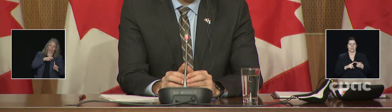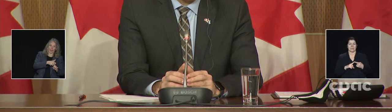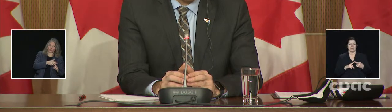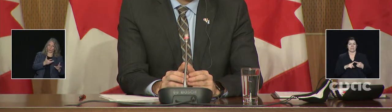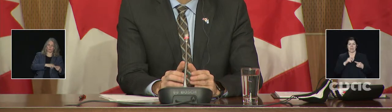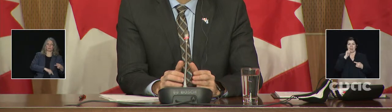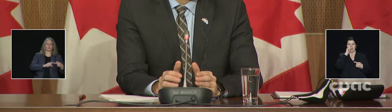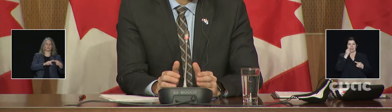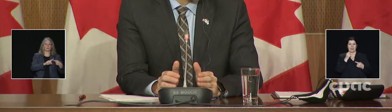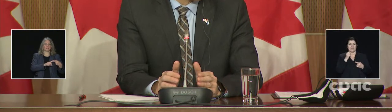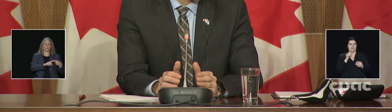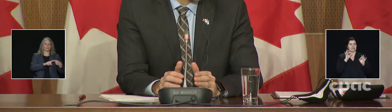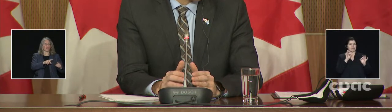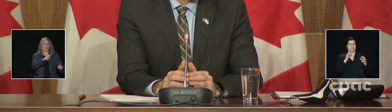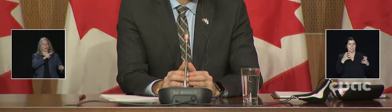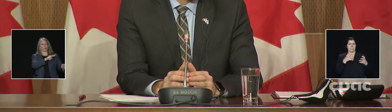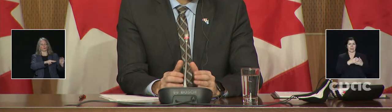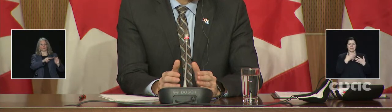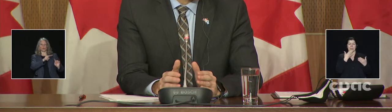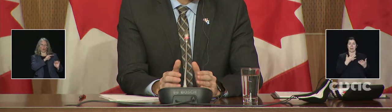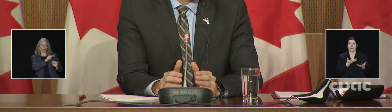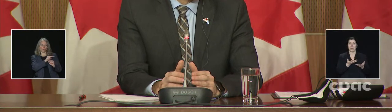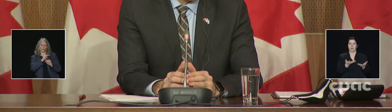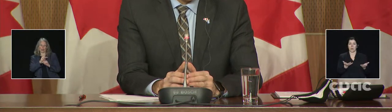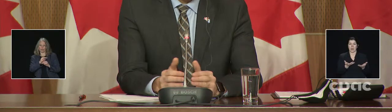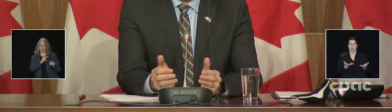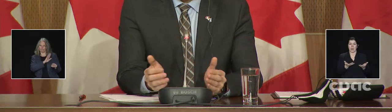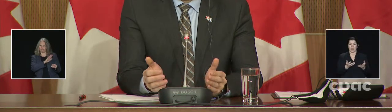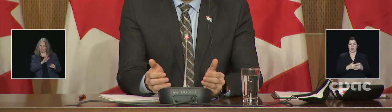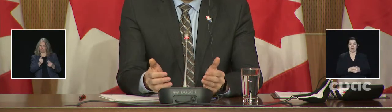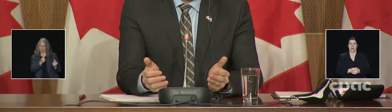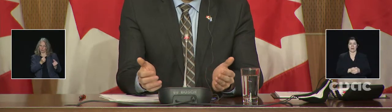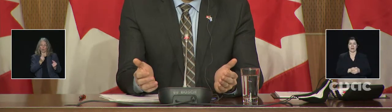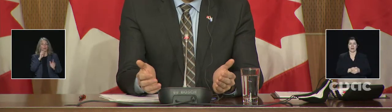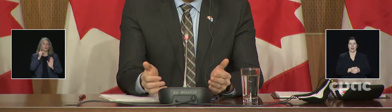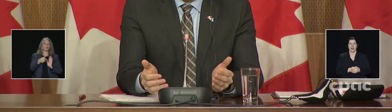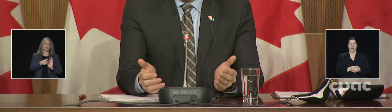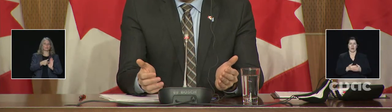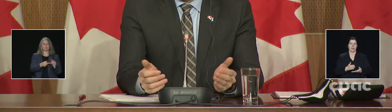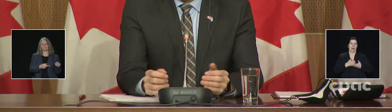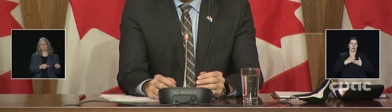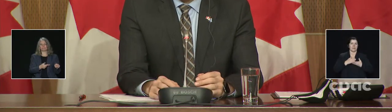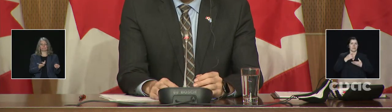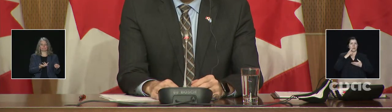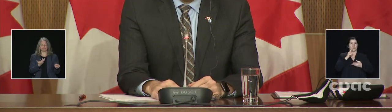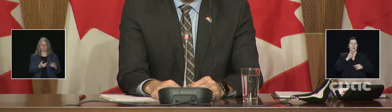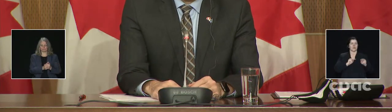provide what we call surveillance activities. So if in an environment like a